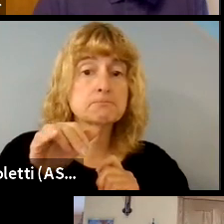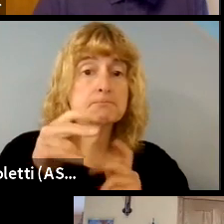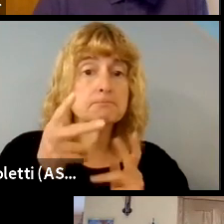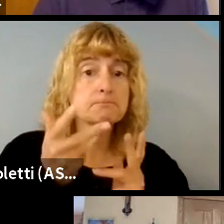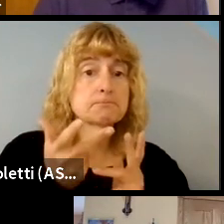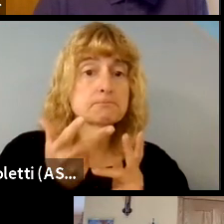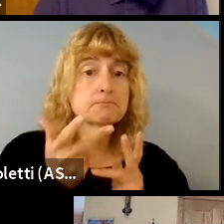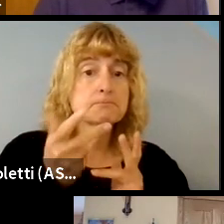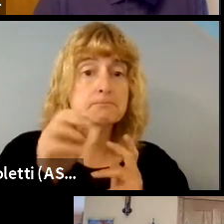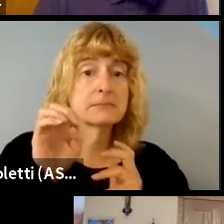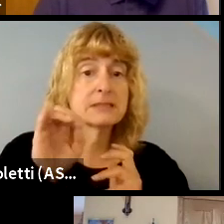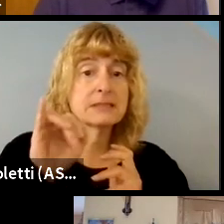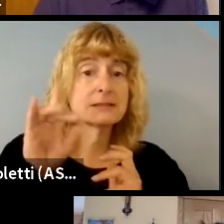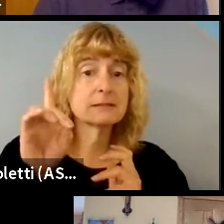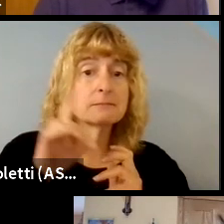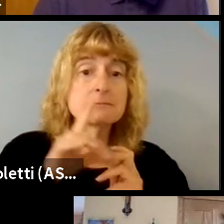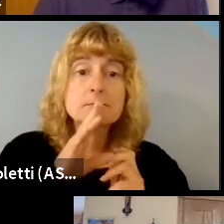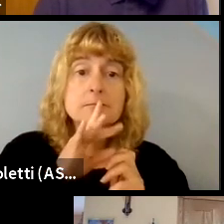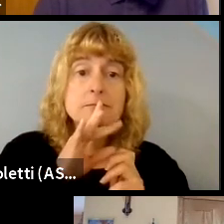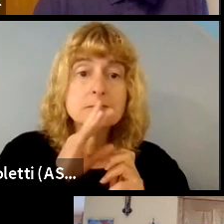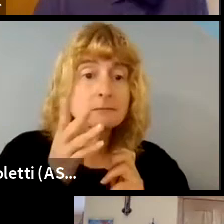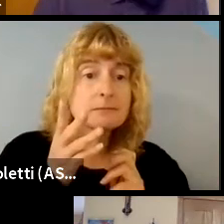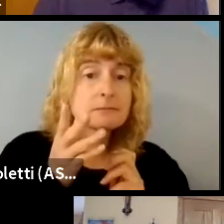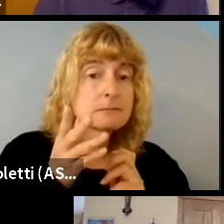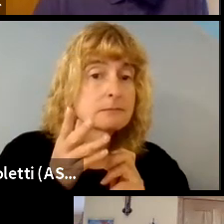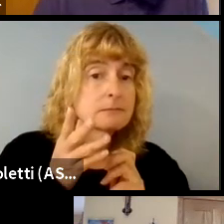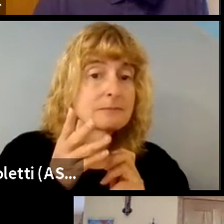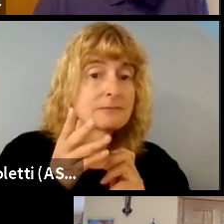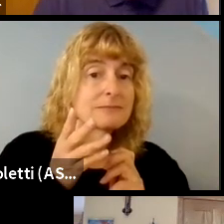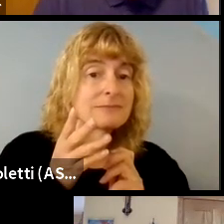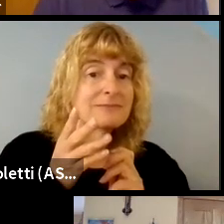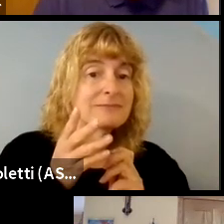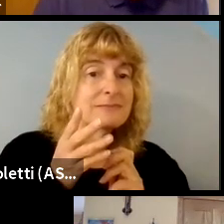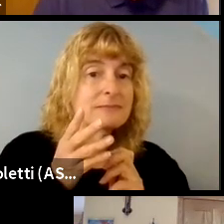This is a hard choice. I'm going to say Rhonda.